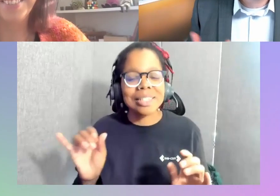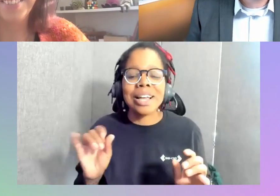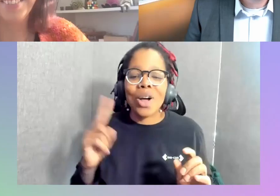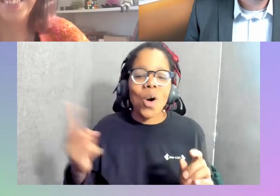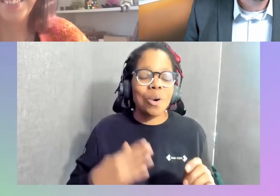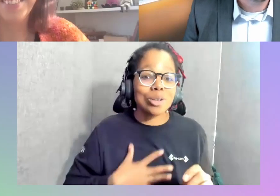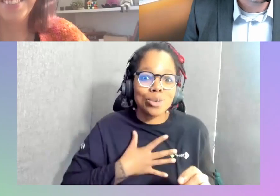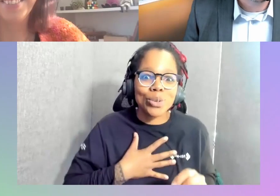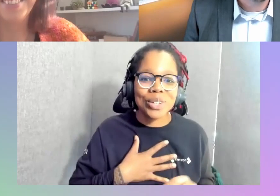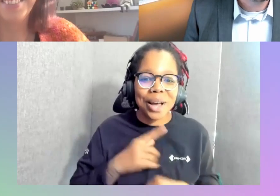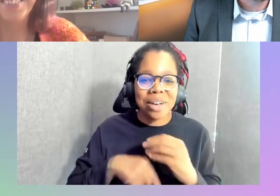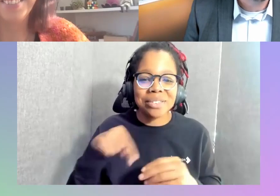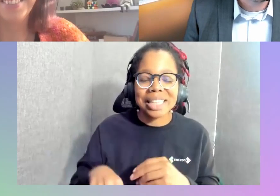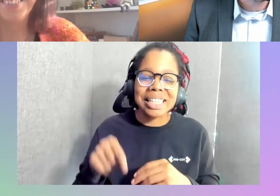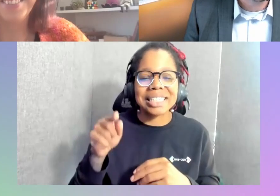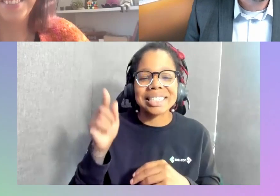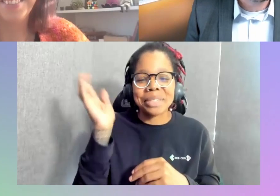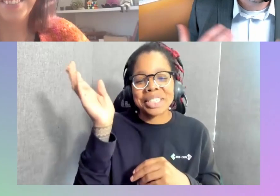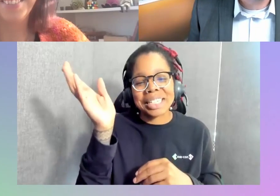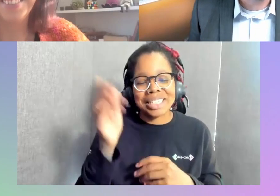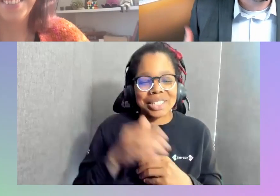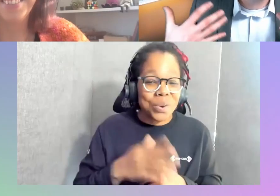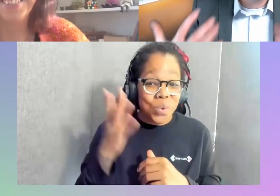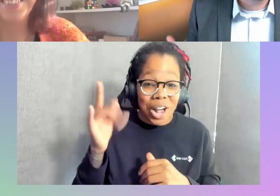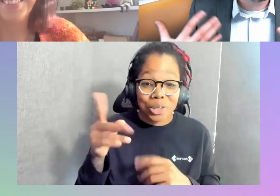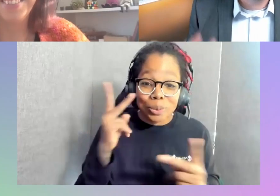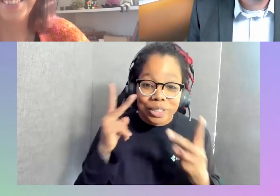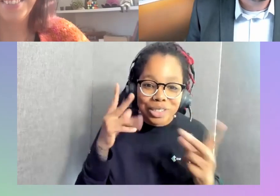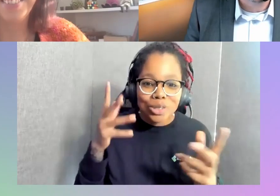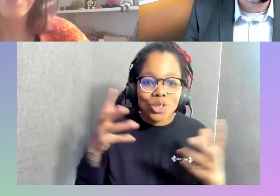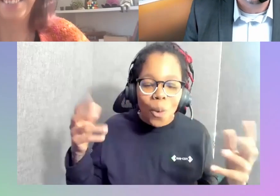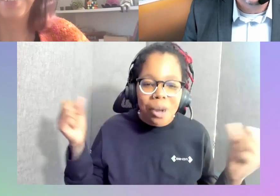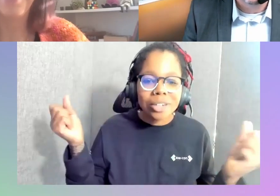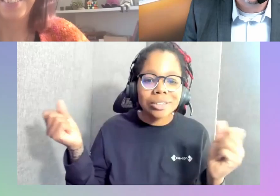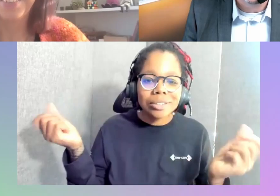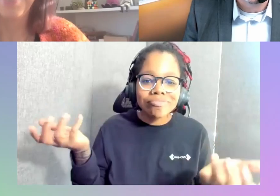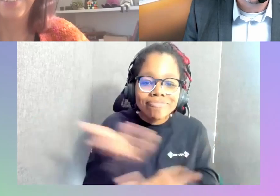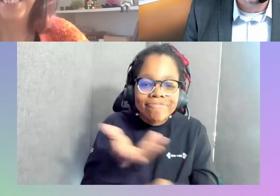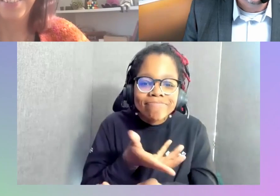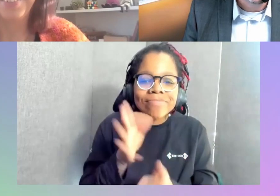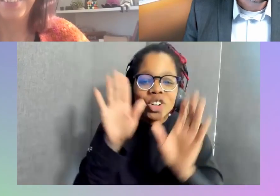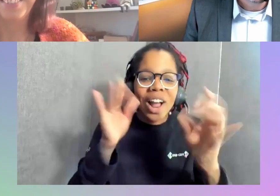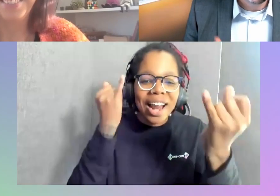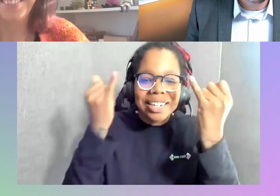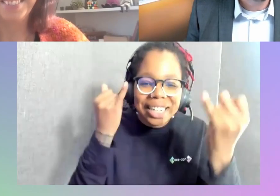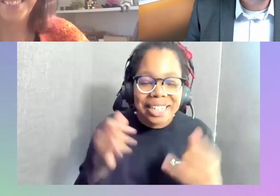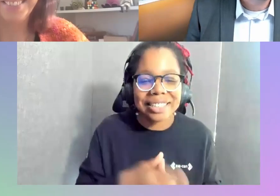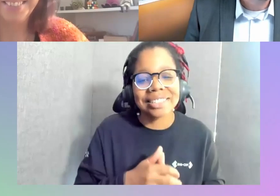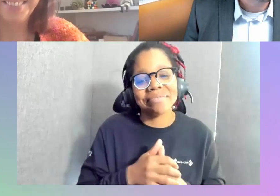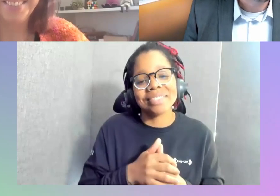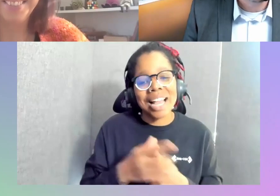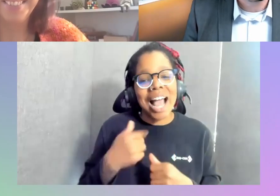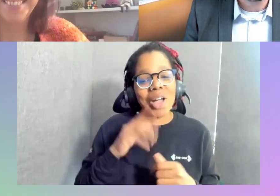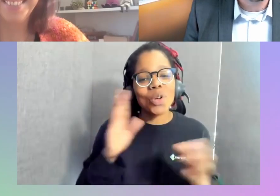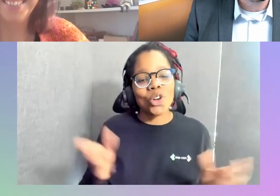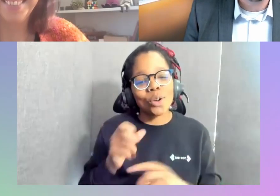me goosebumps about these presentations, because you see so much great ideas come forward. And I'm going to